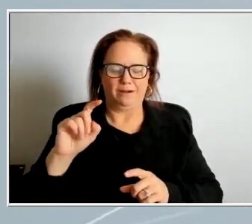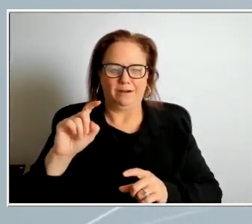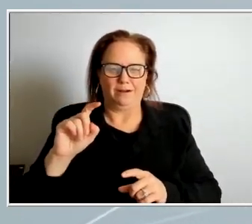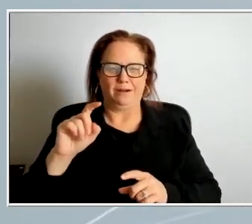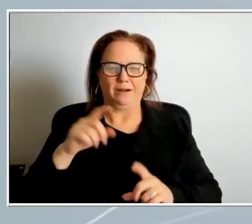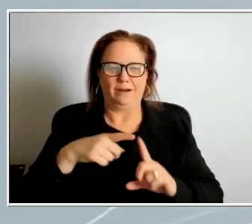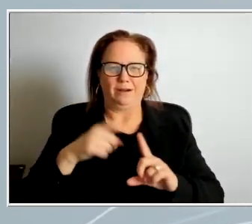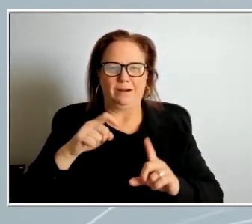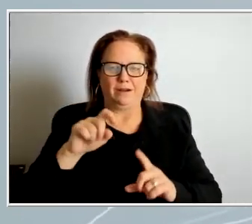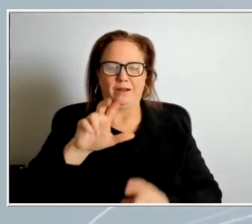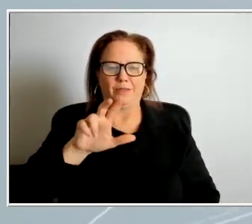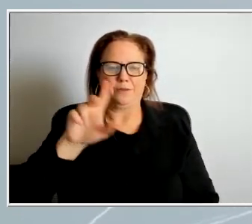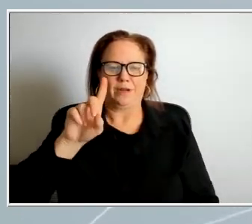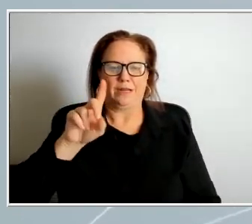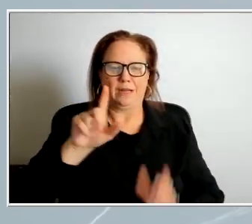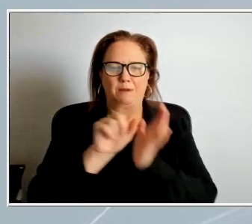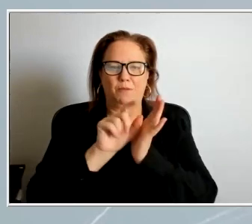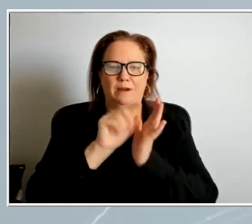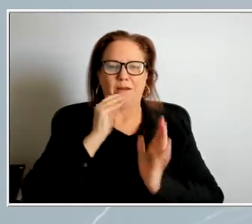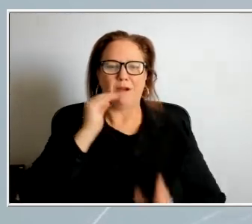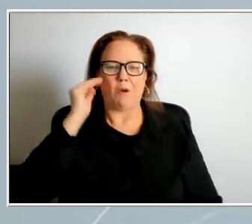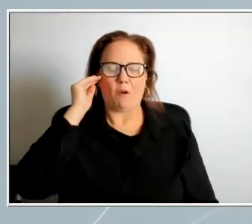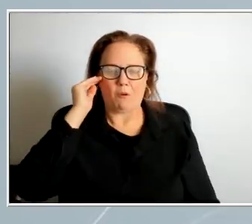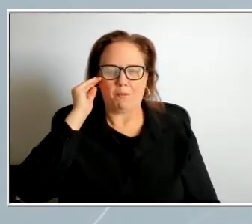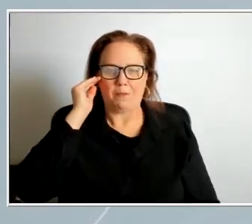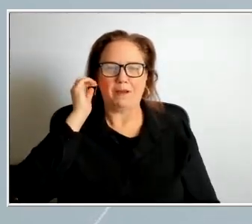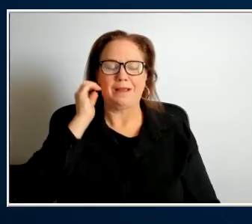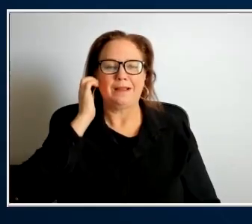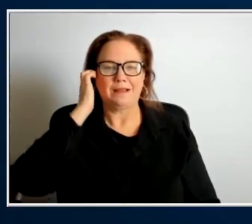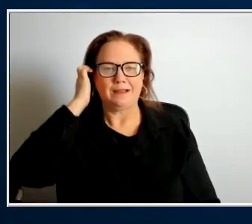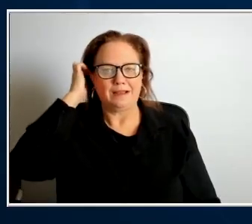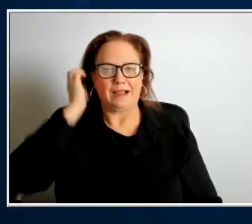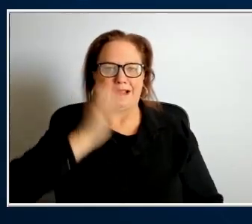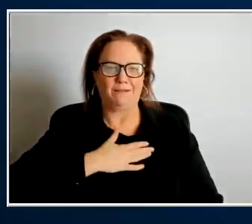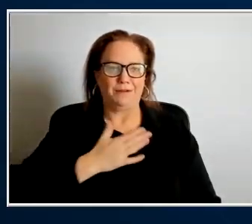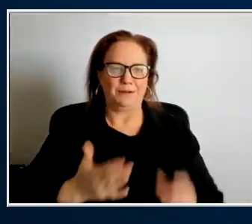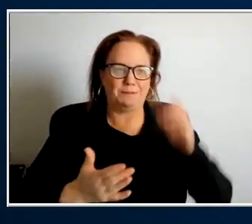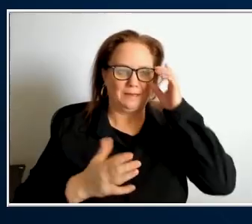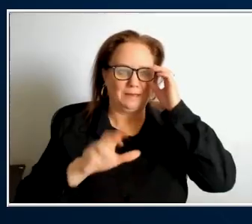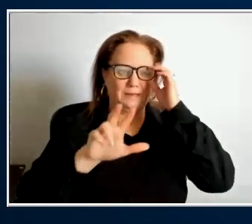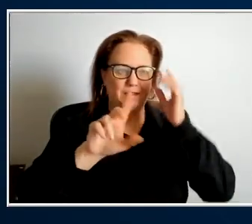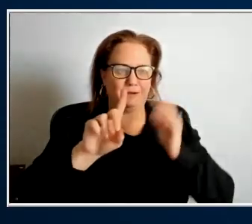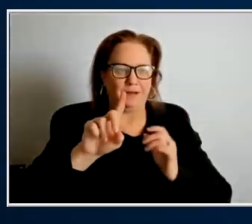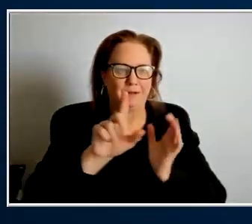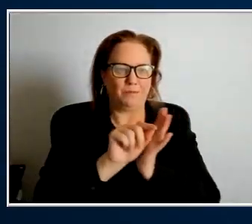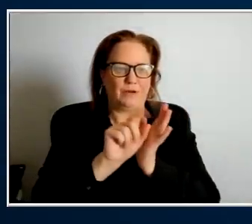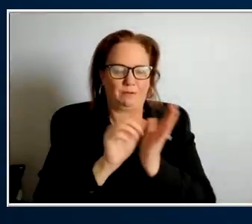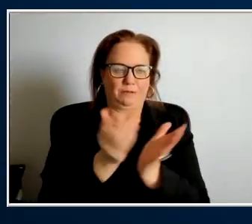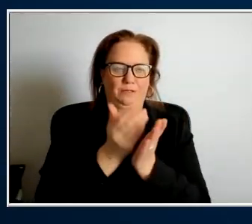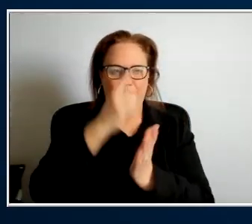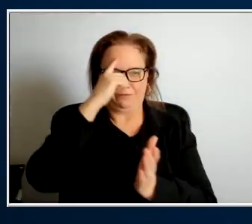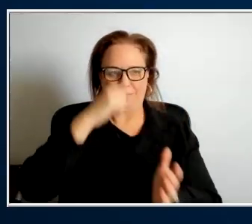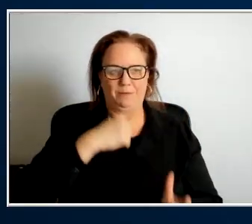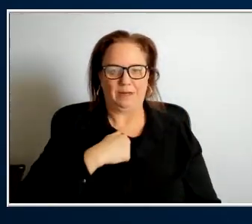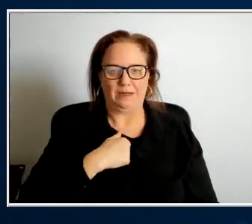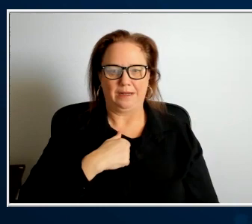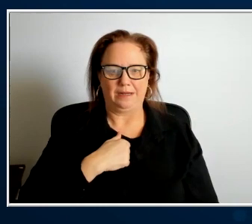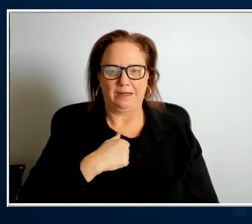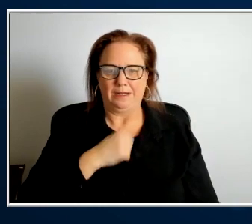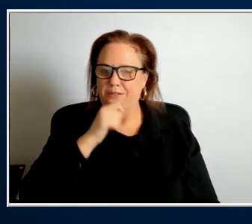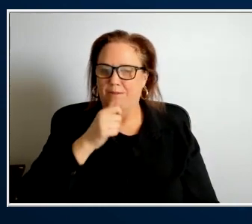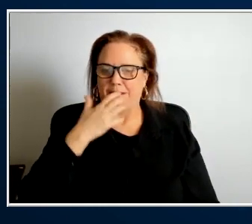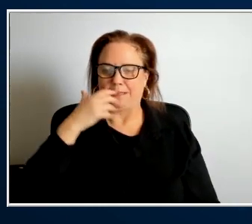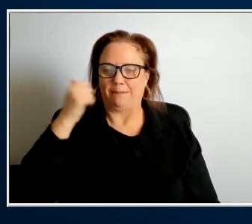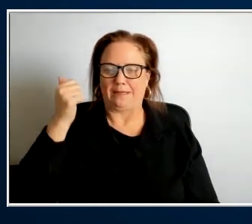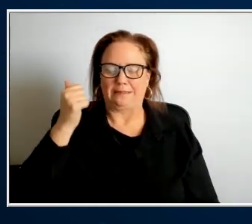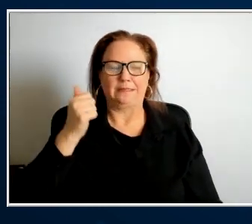So I 3D print those here at home, and I have to admit, 3D printing was new to me. So I'm not the best at